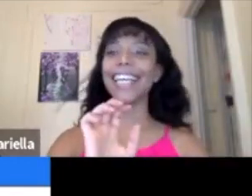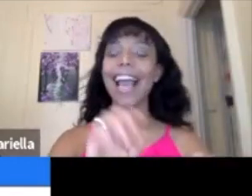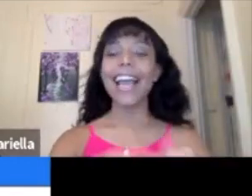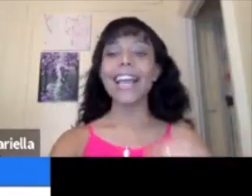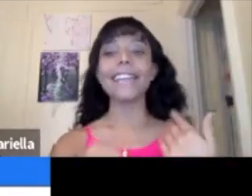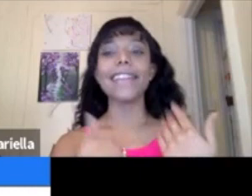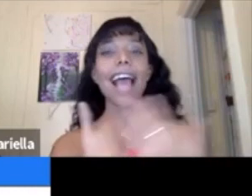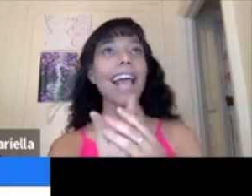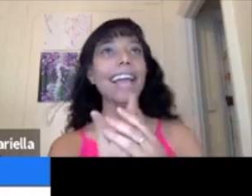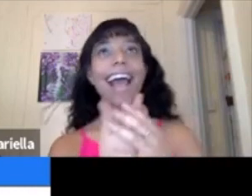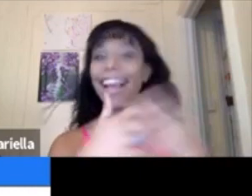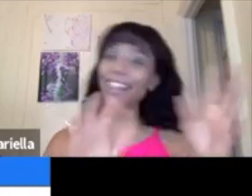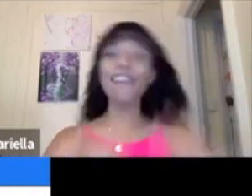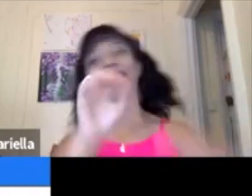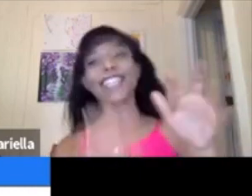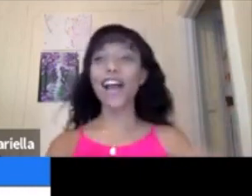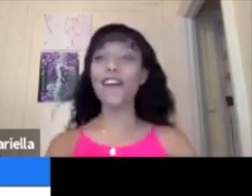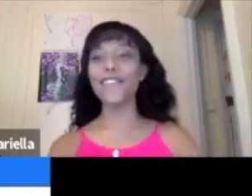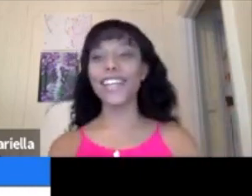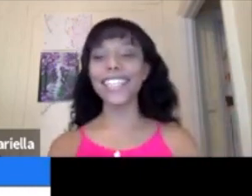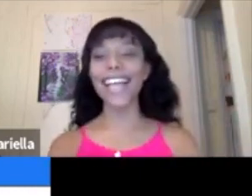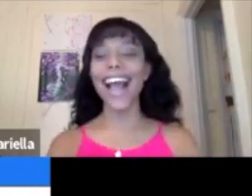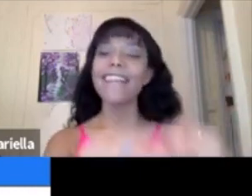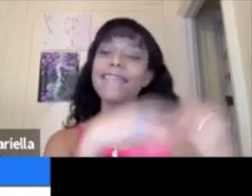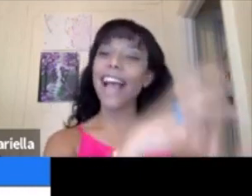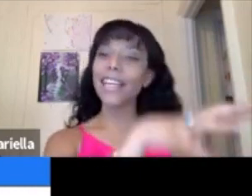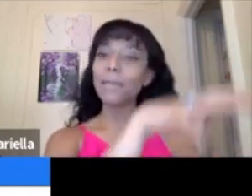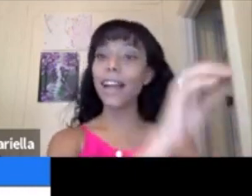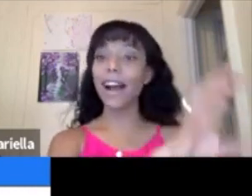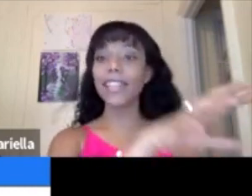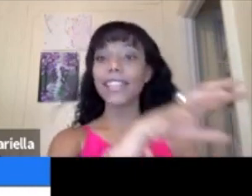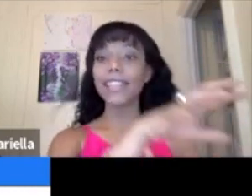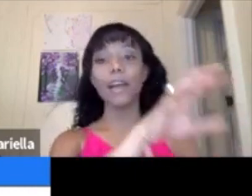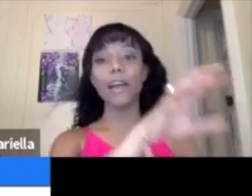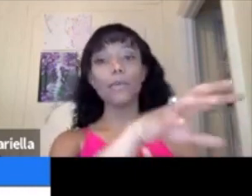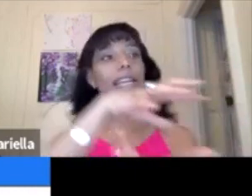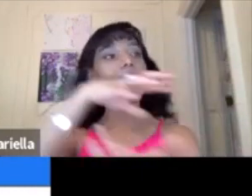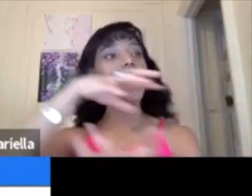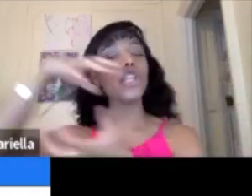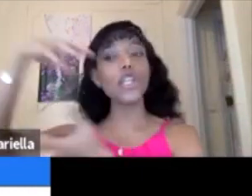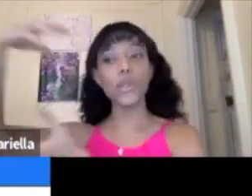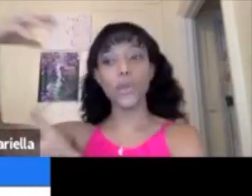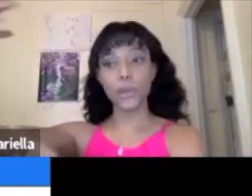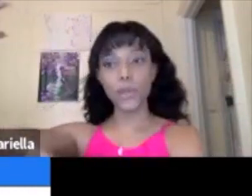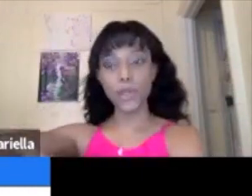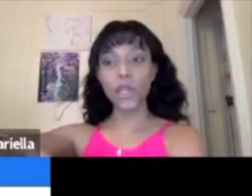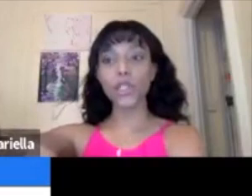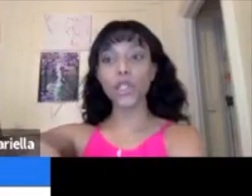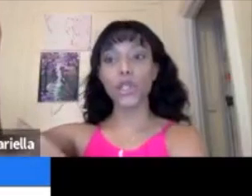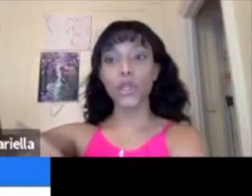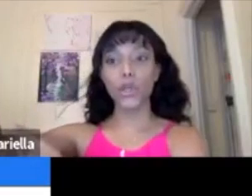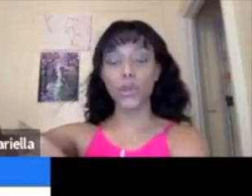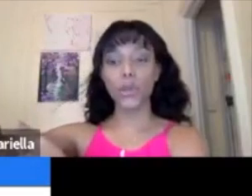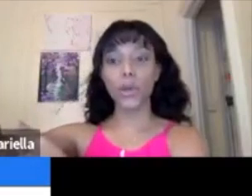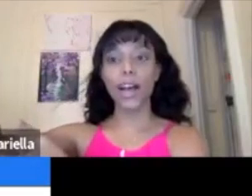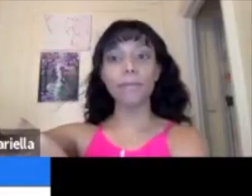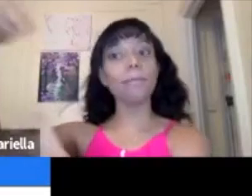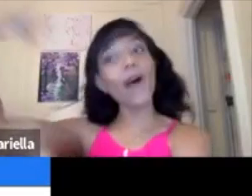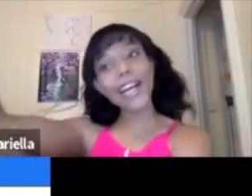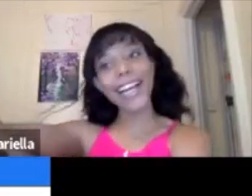City, and I love this conference, that could be content that we could then use